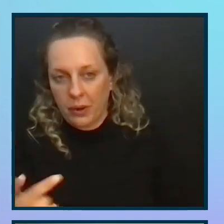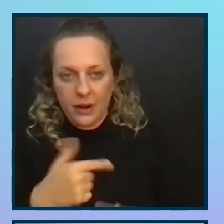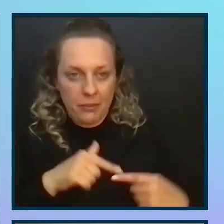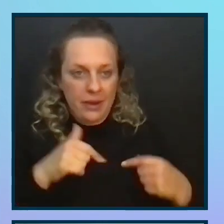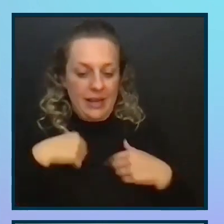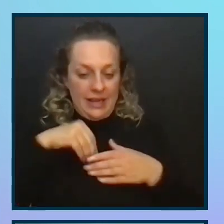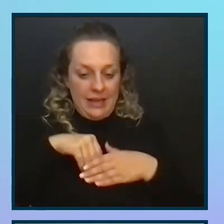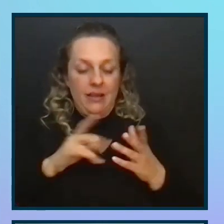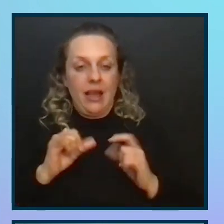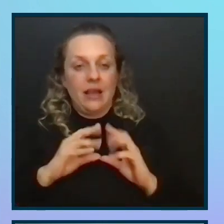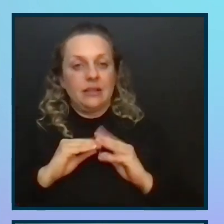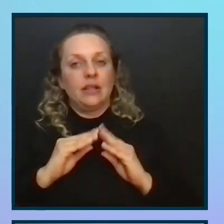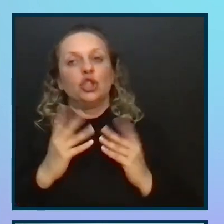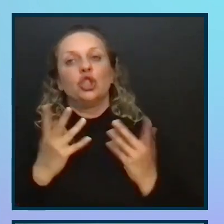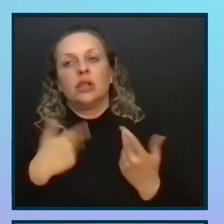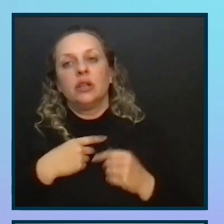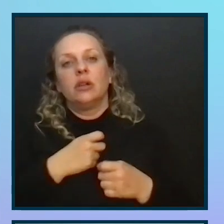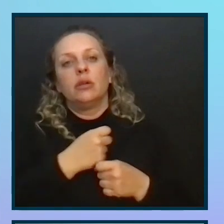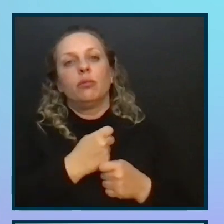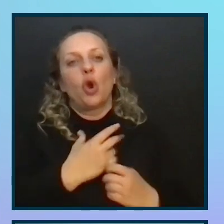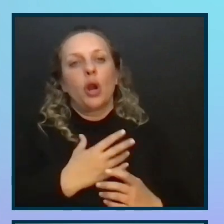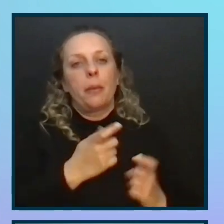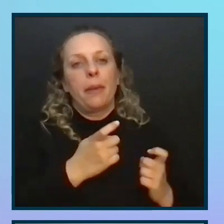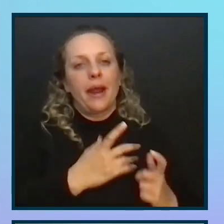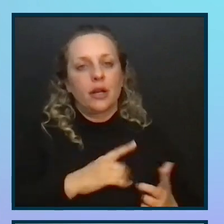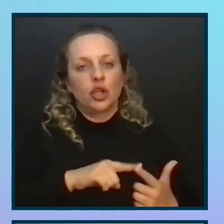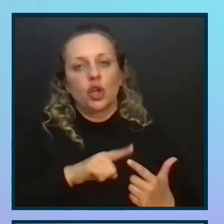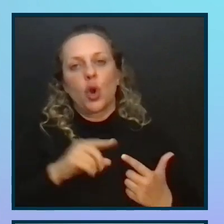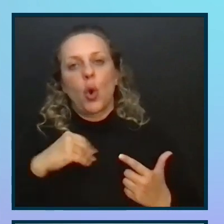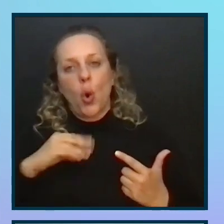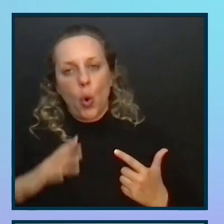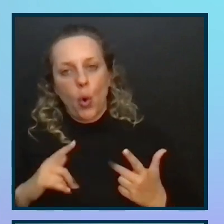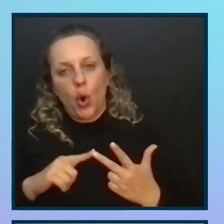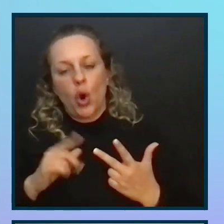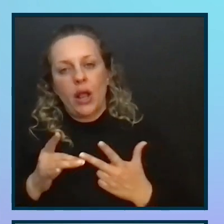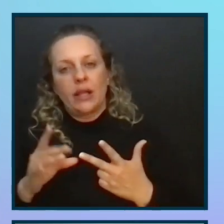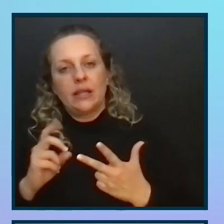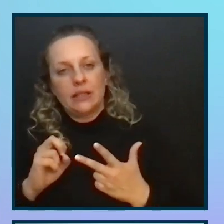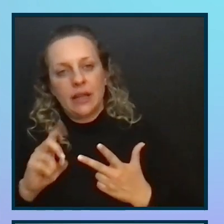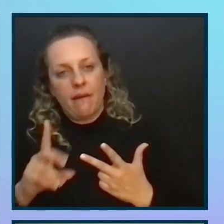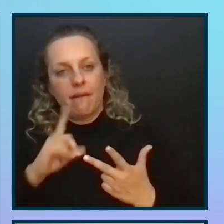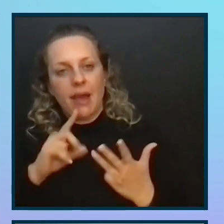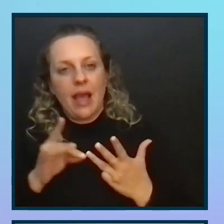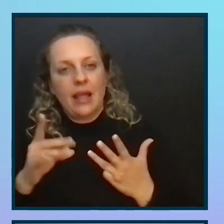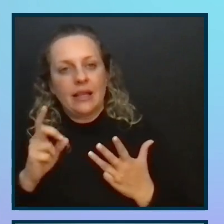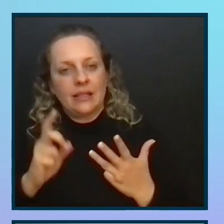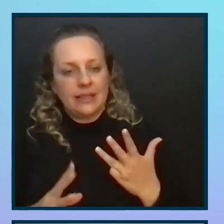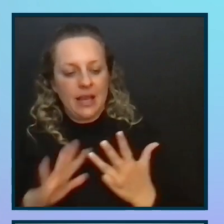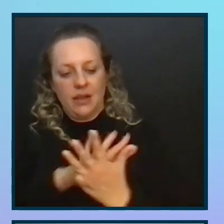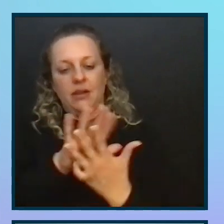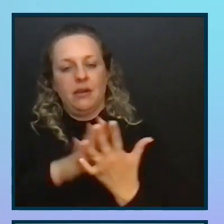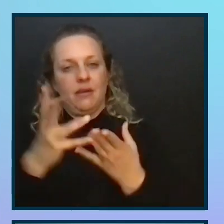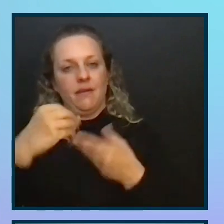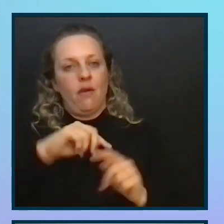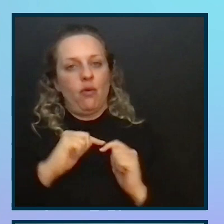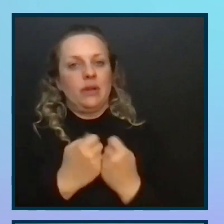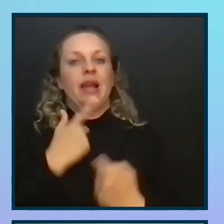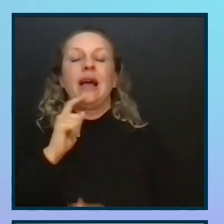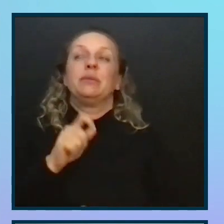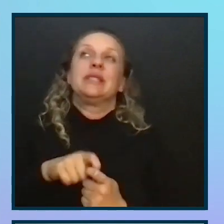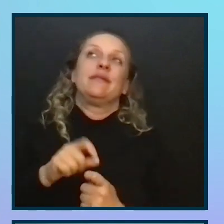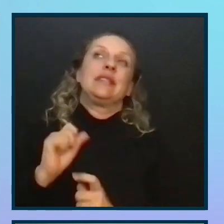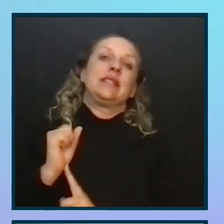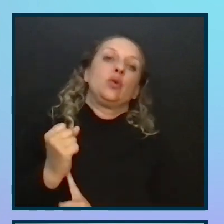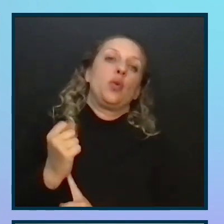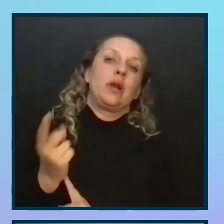grooming sessions is usually the product manager, product owner, lead dev, and lead designer. Also, in certain scenarios,